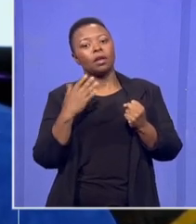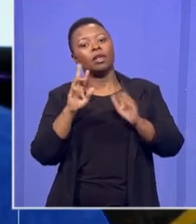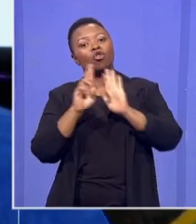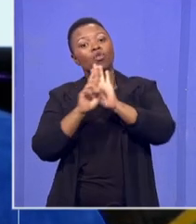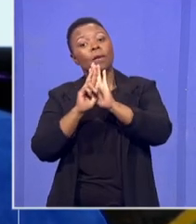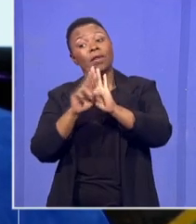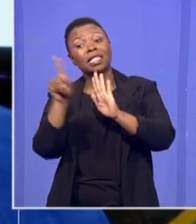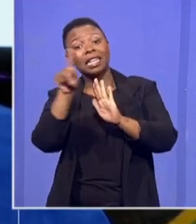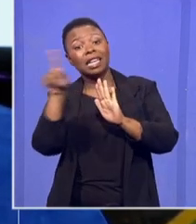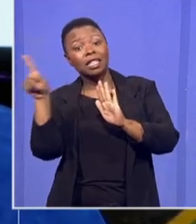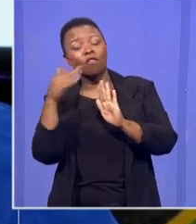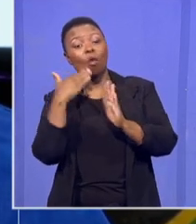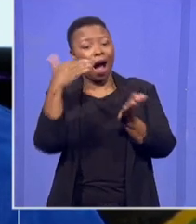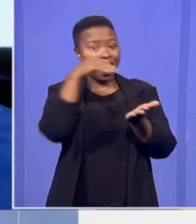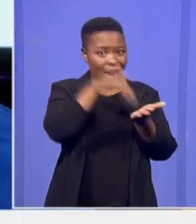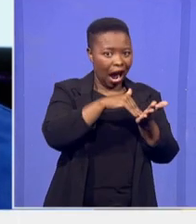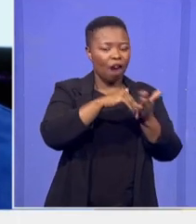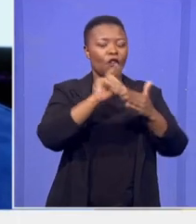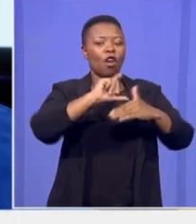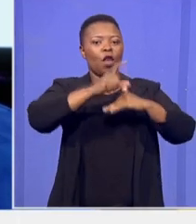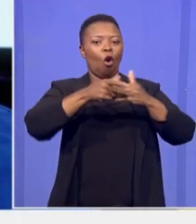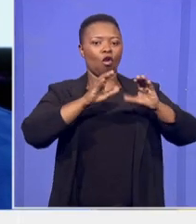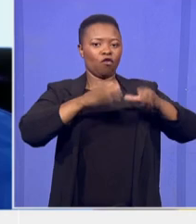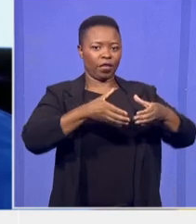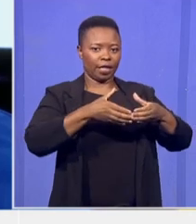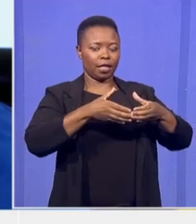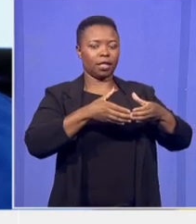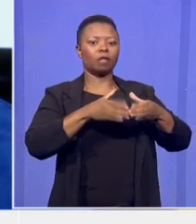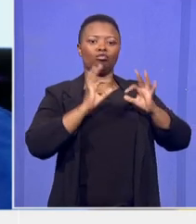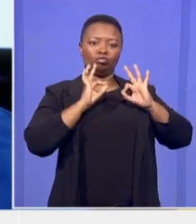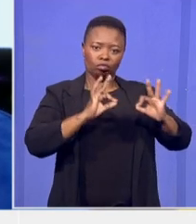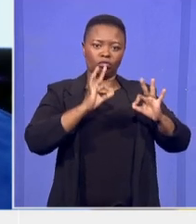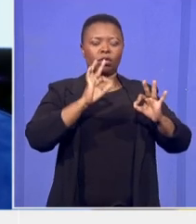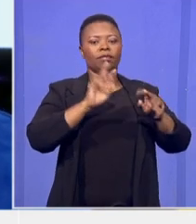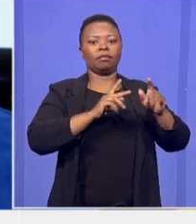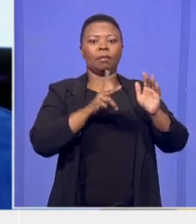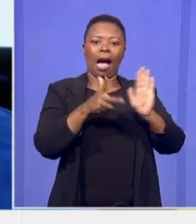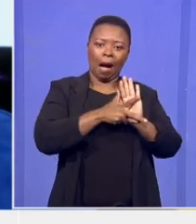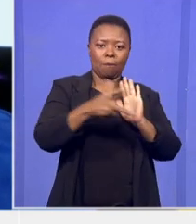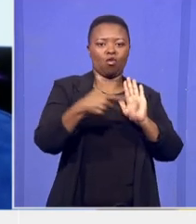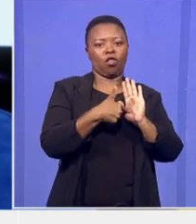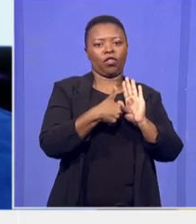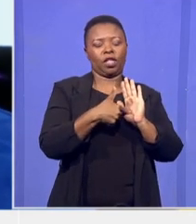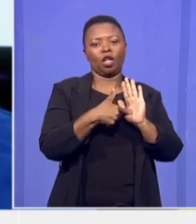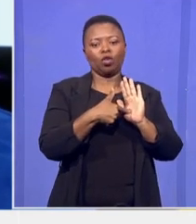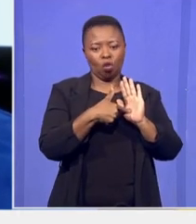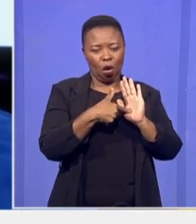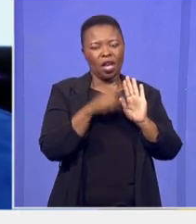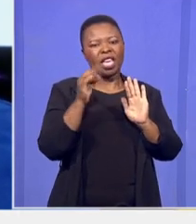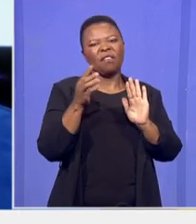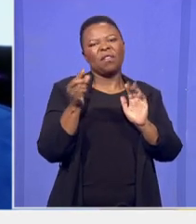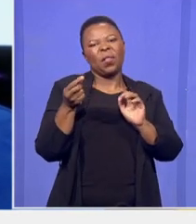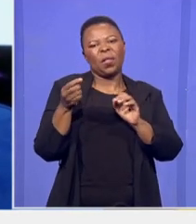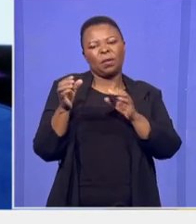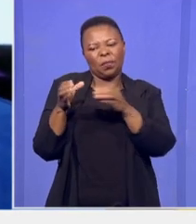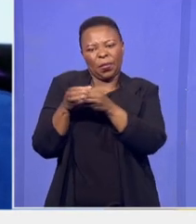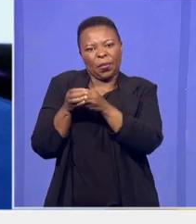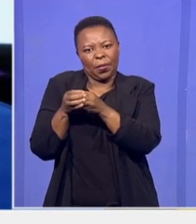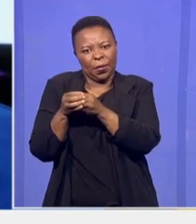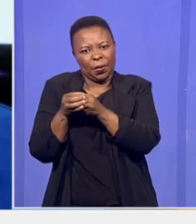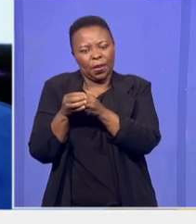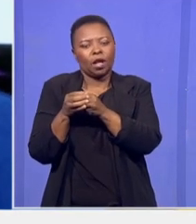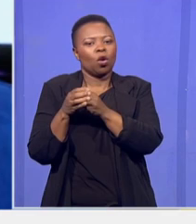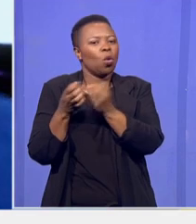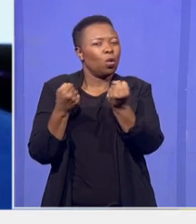day of Congress in order for it to be to pass. So when there's more or less unanimous adoption or